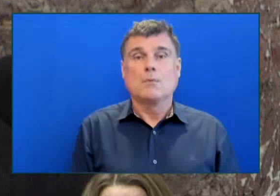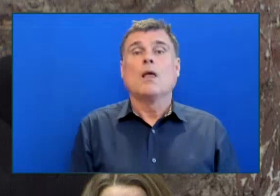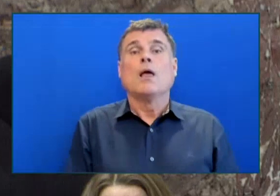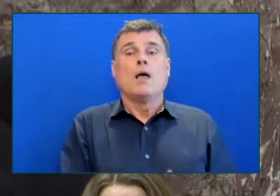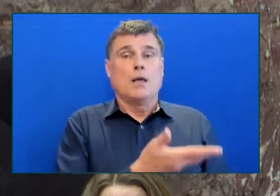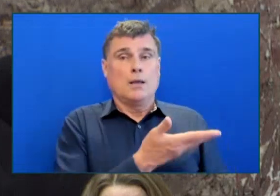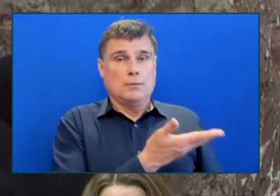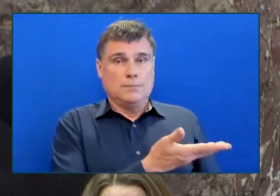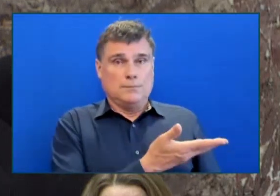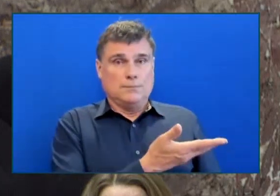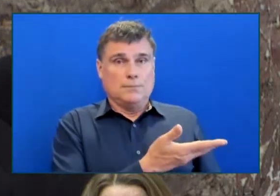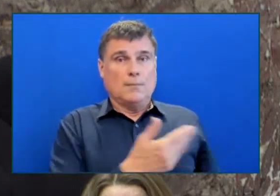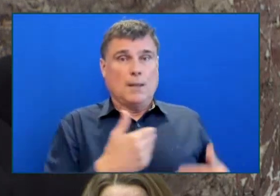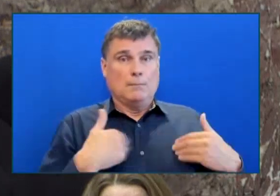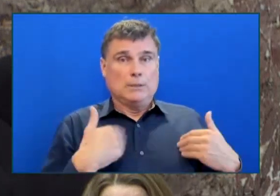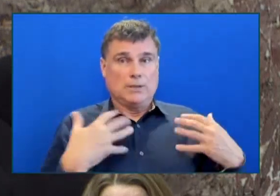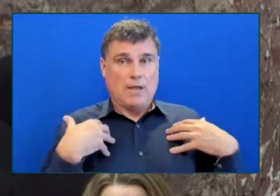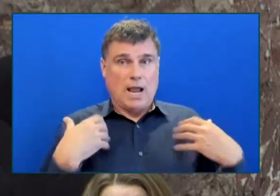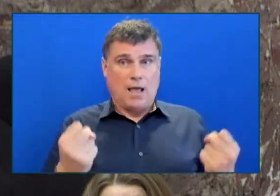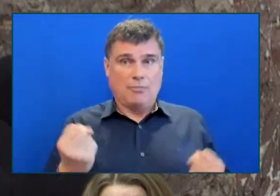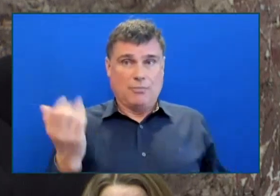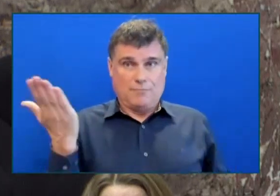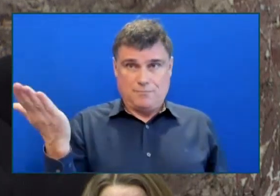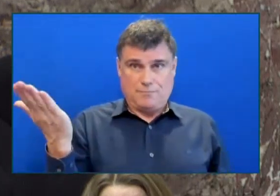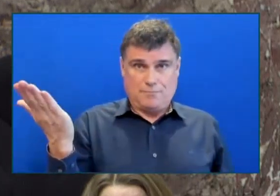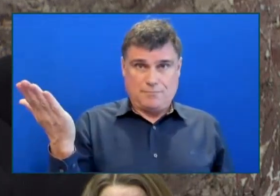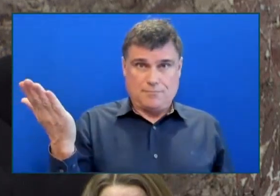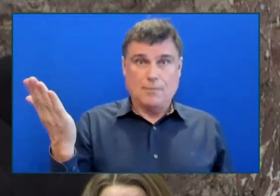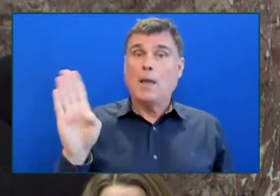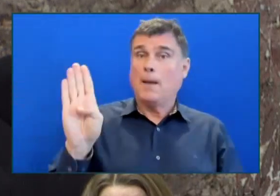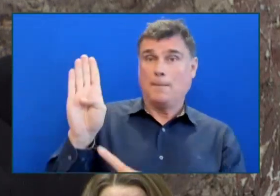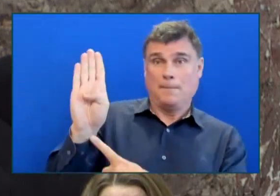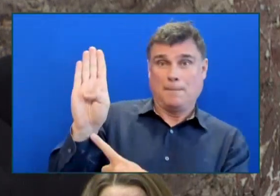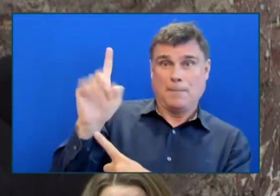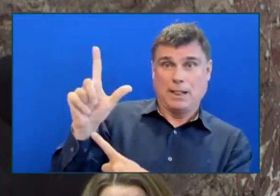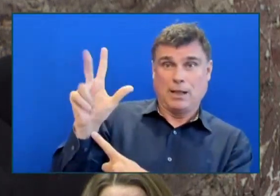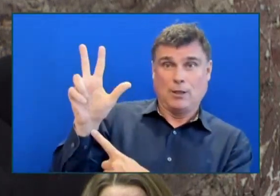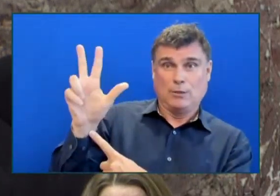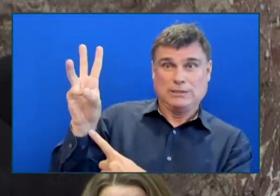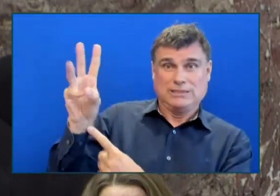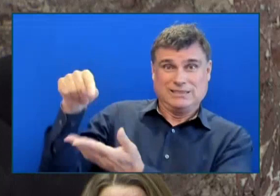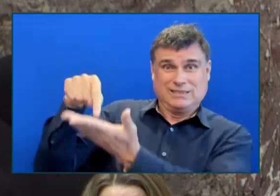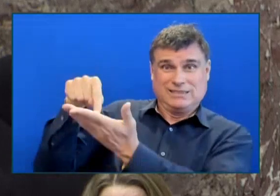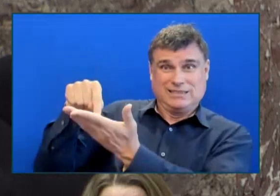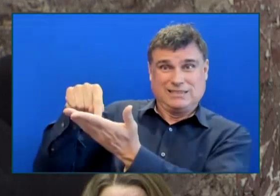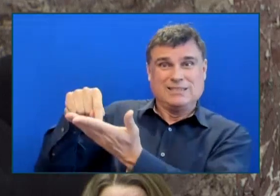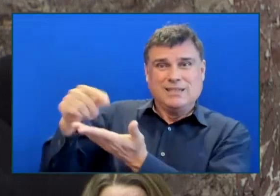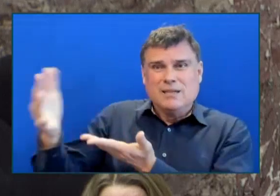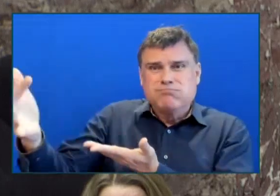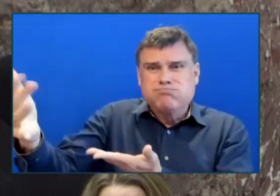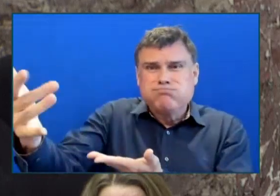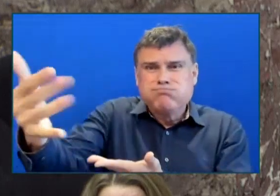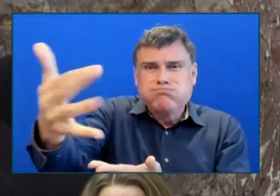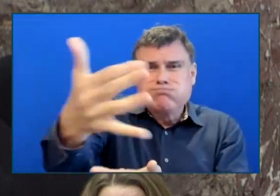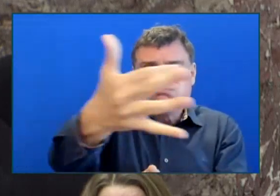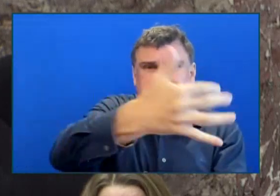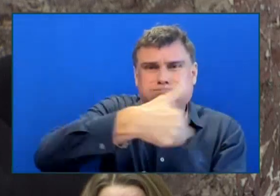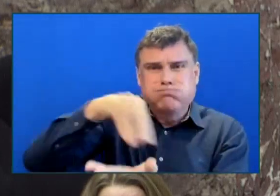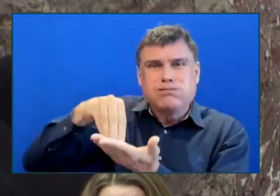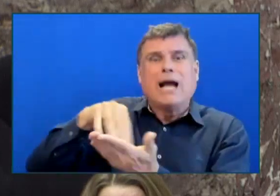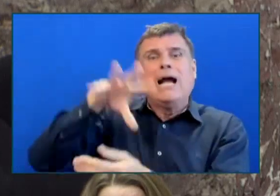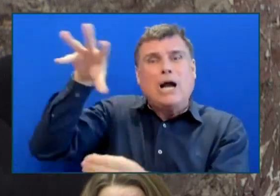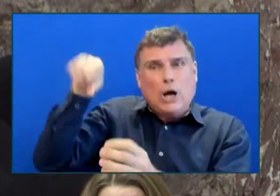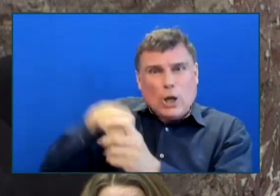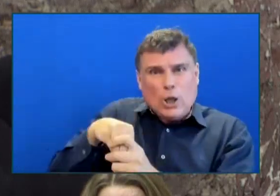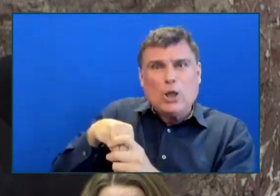the recommendations of the all-party committee that reviewed it, Honourable Speaker, takes a proactive approach to the elimination of discrimination in our